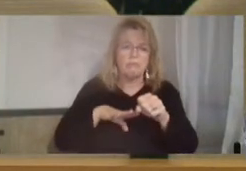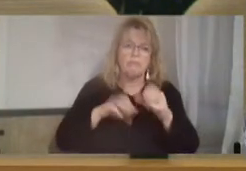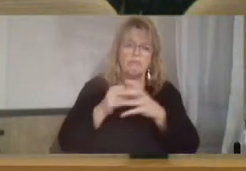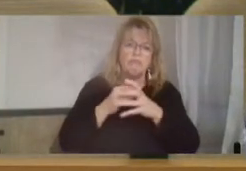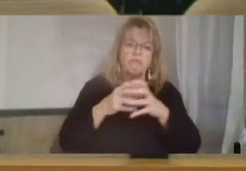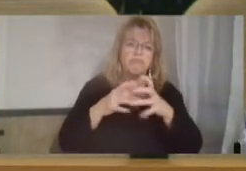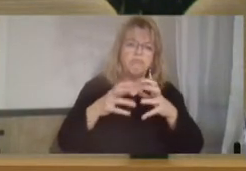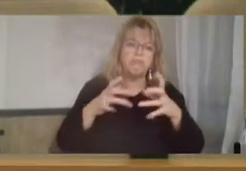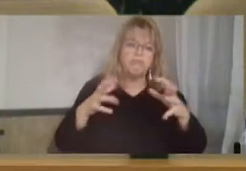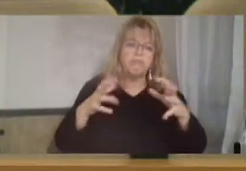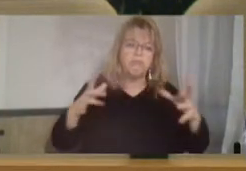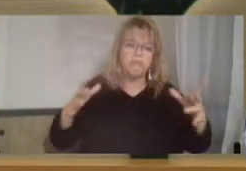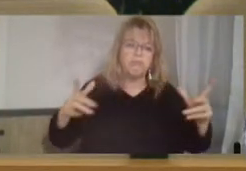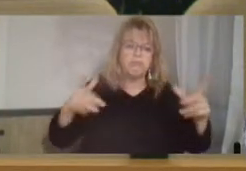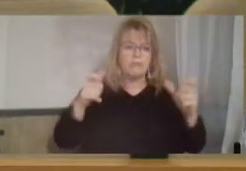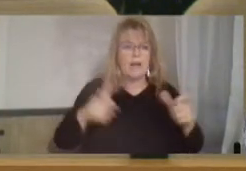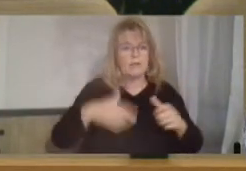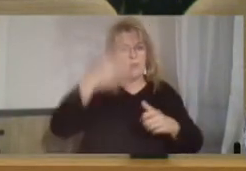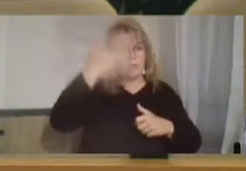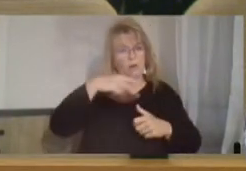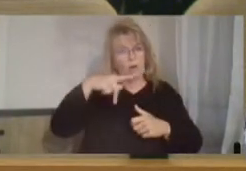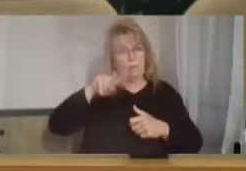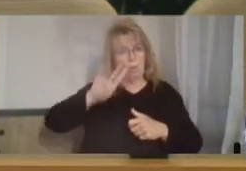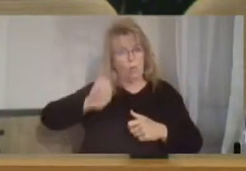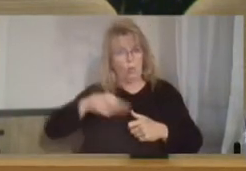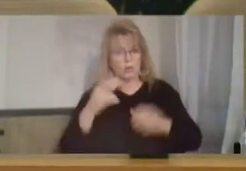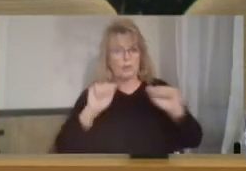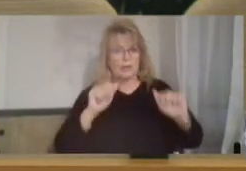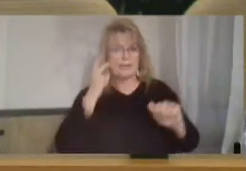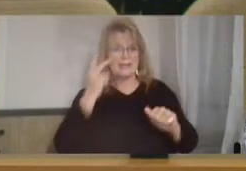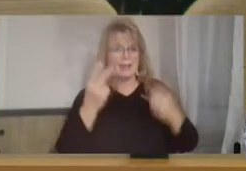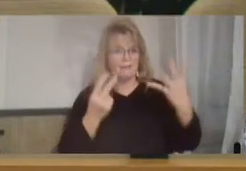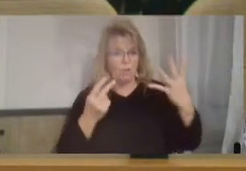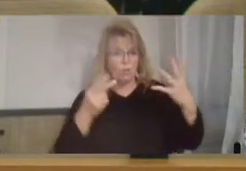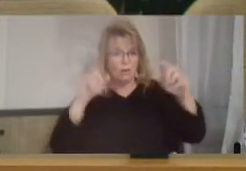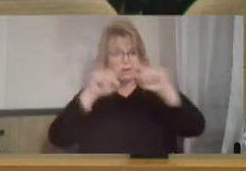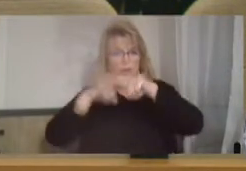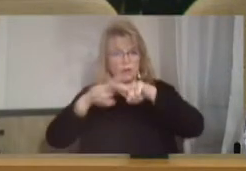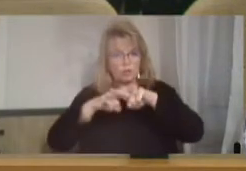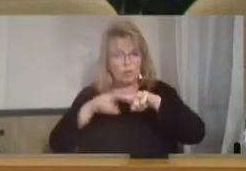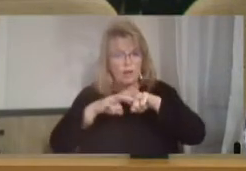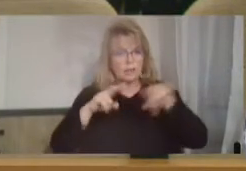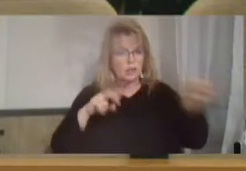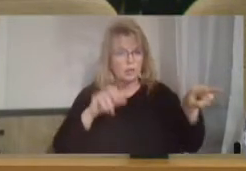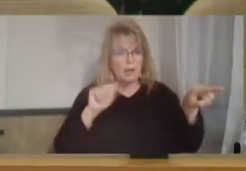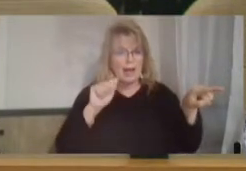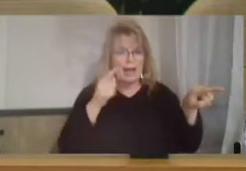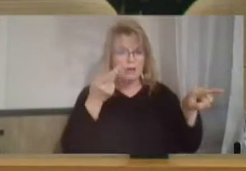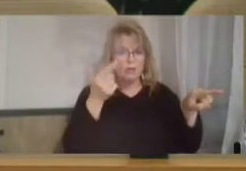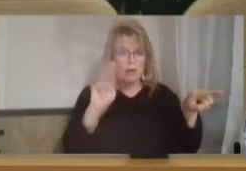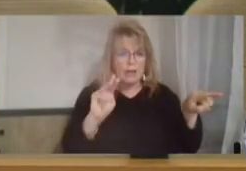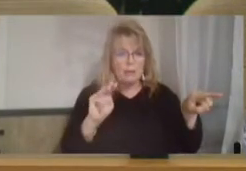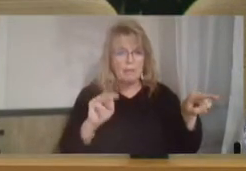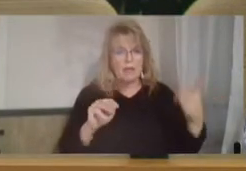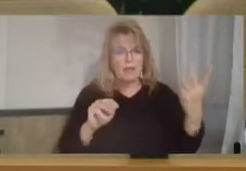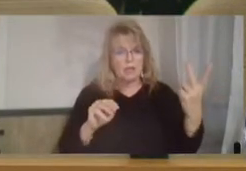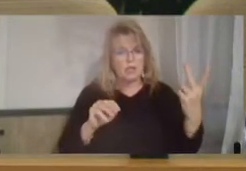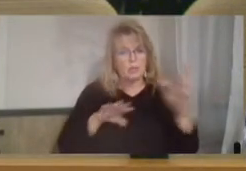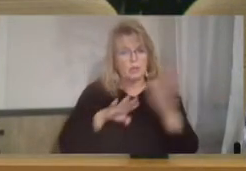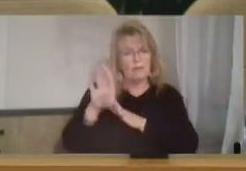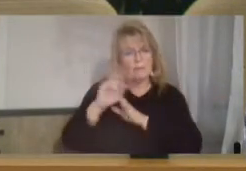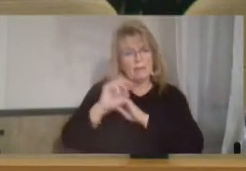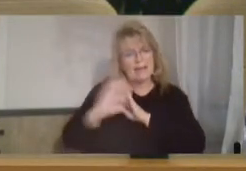our front porch, we can see four cranes, two at Atrium and two on a development in East